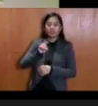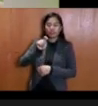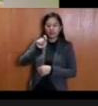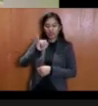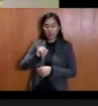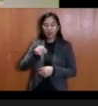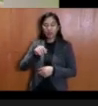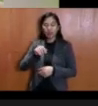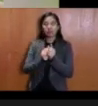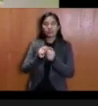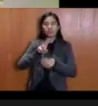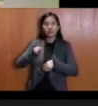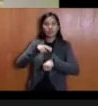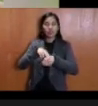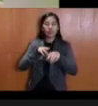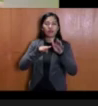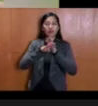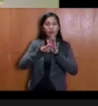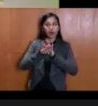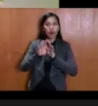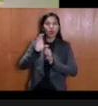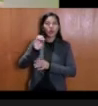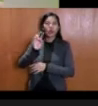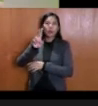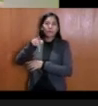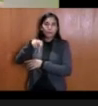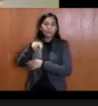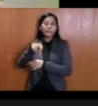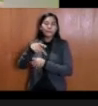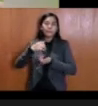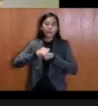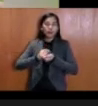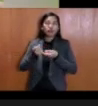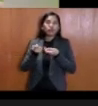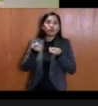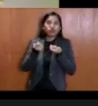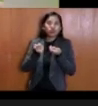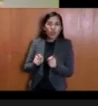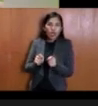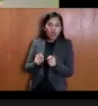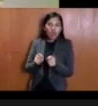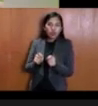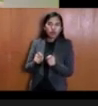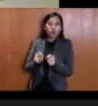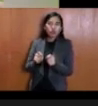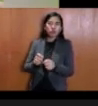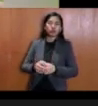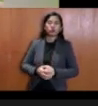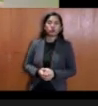Development Corporation, they're trying to, well, I think they already have,